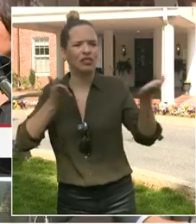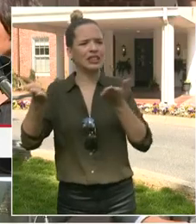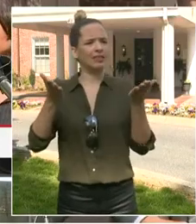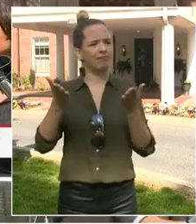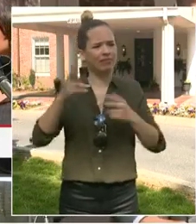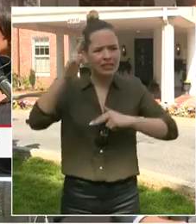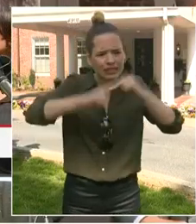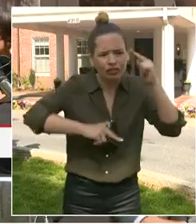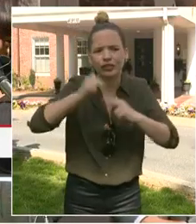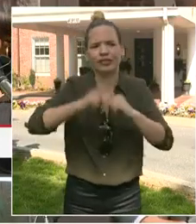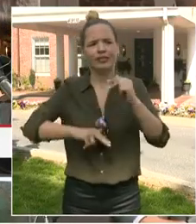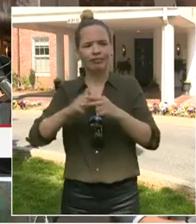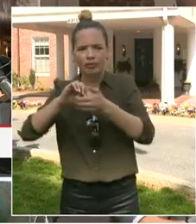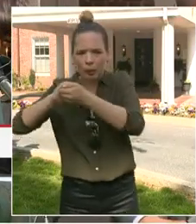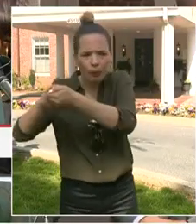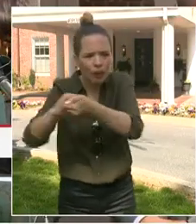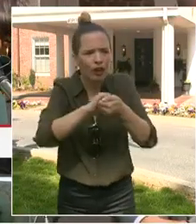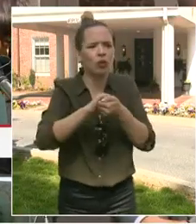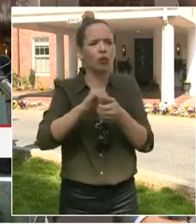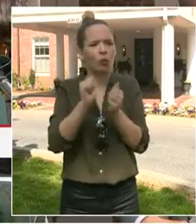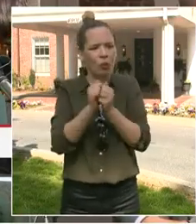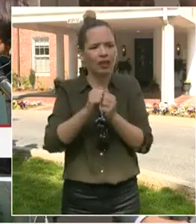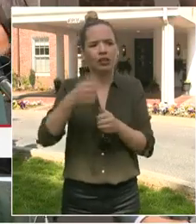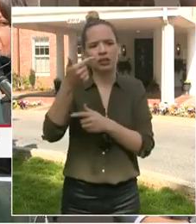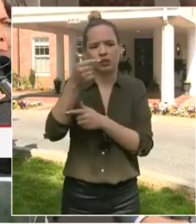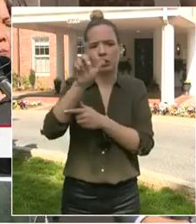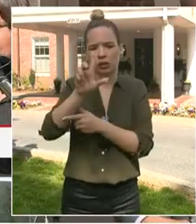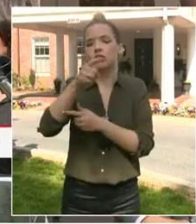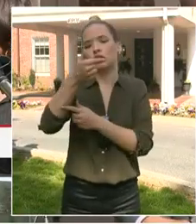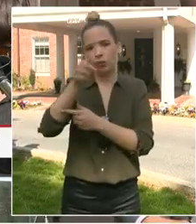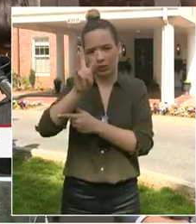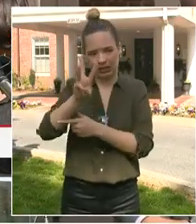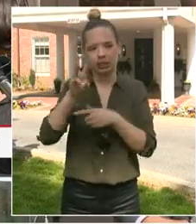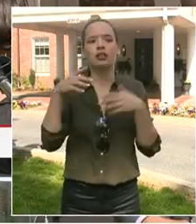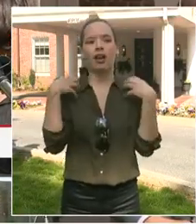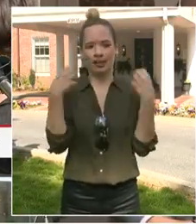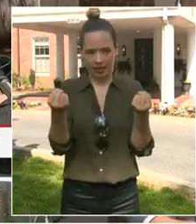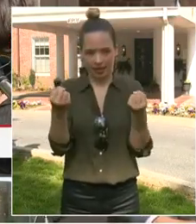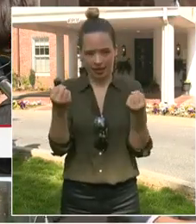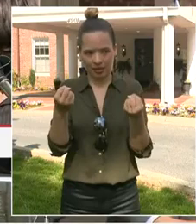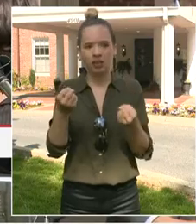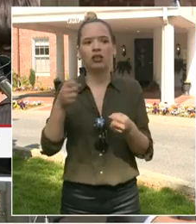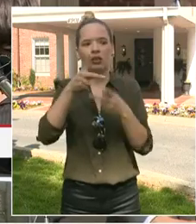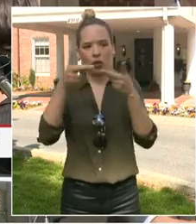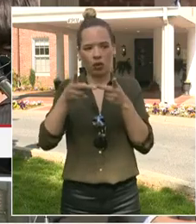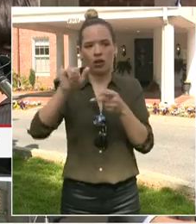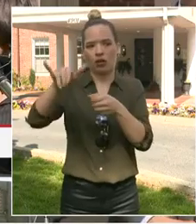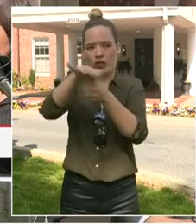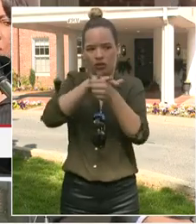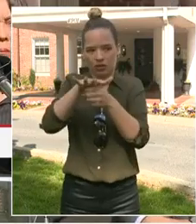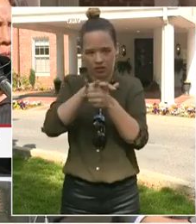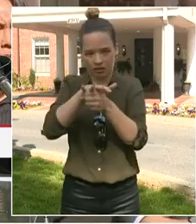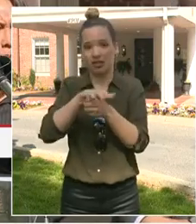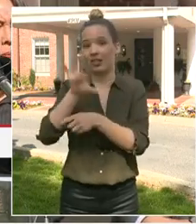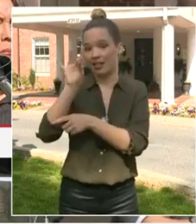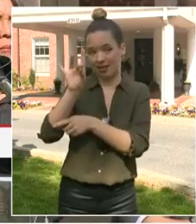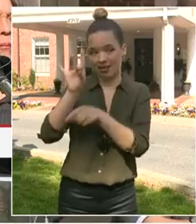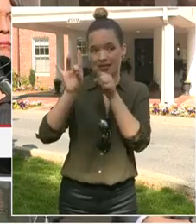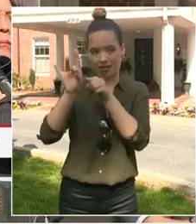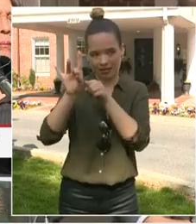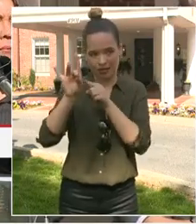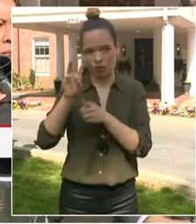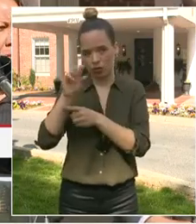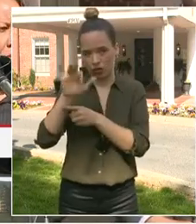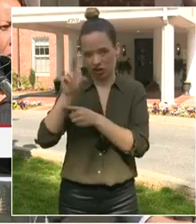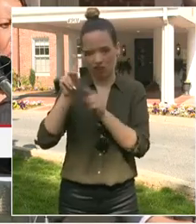facility partnered with GW Health at St. Elizabeth's in Ward 8. But we know there's more